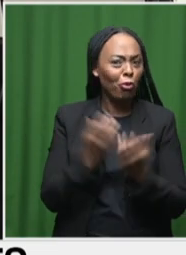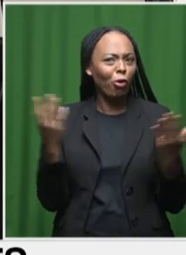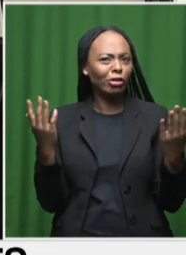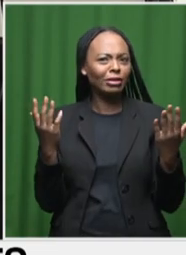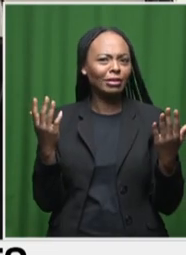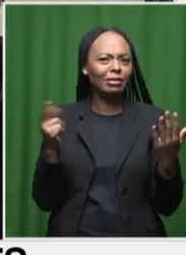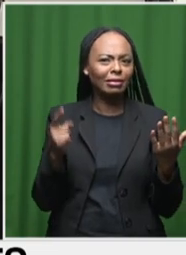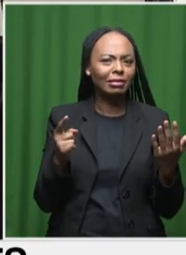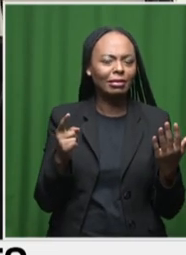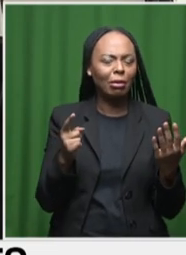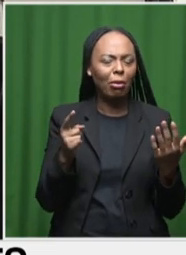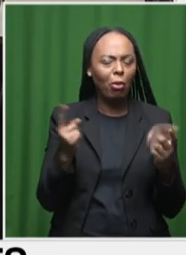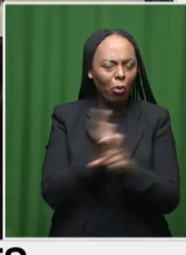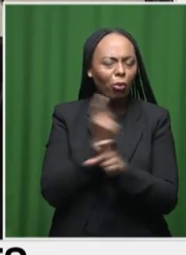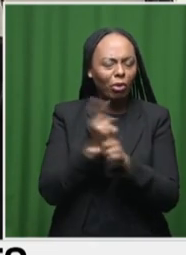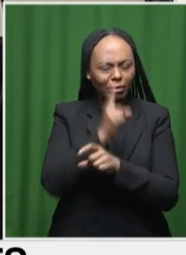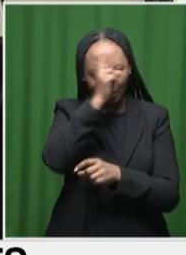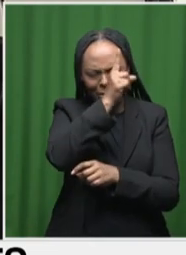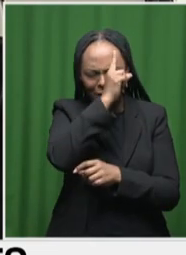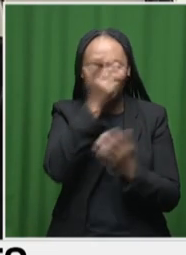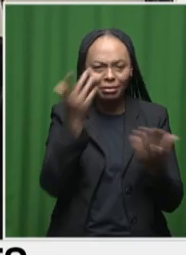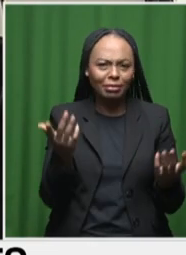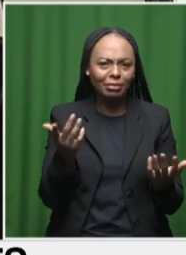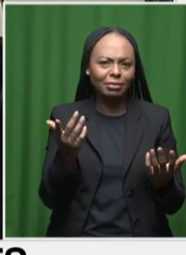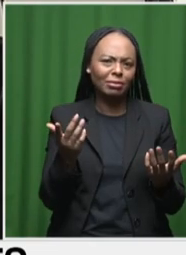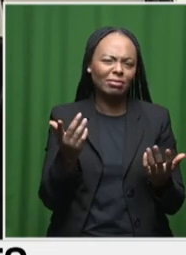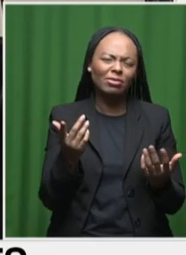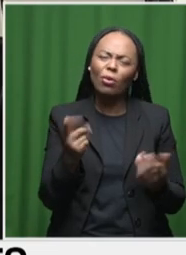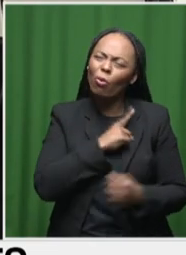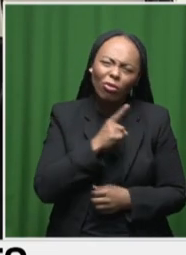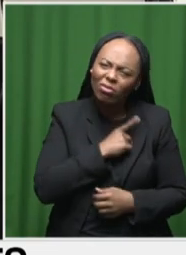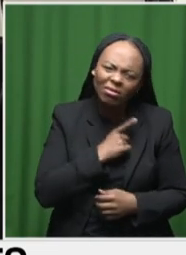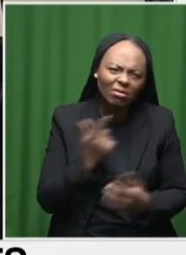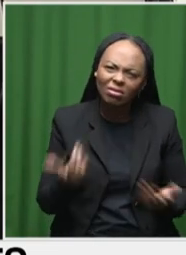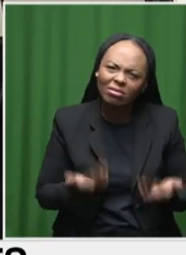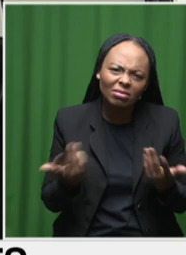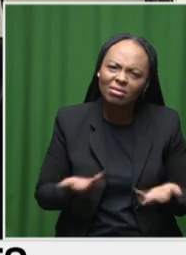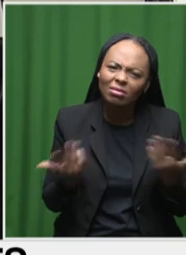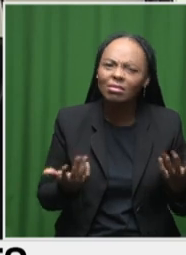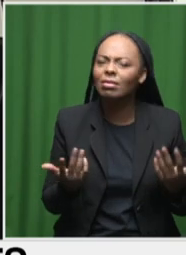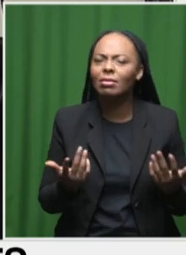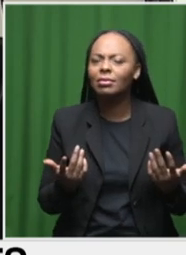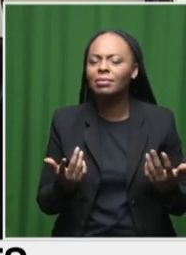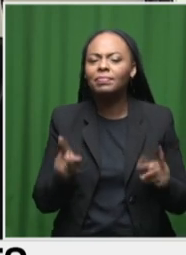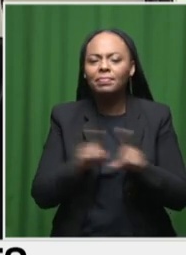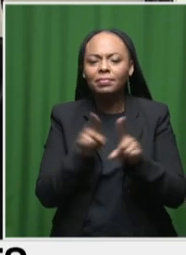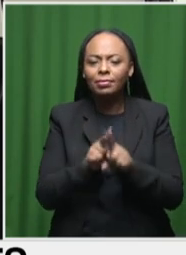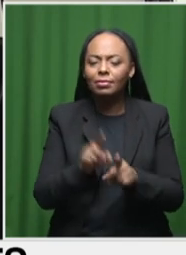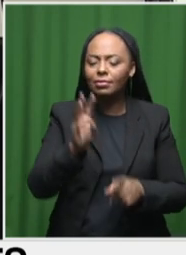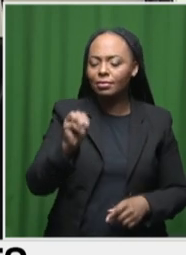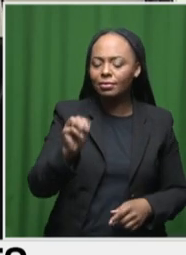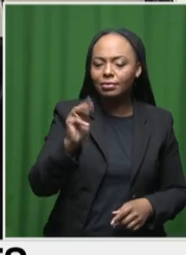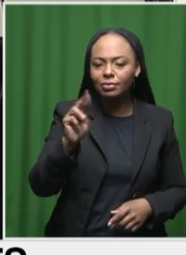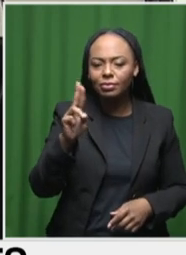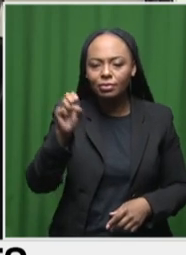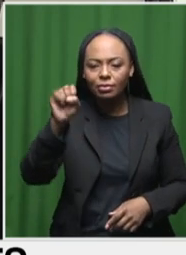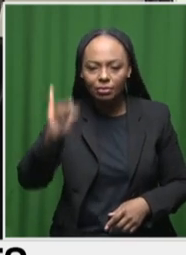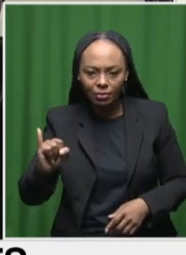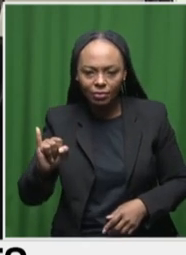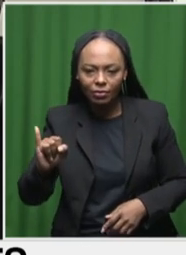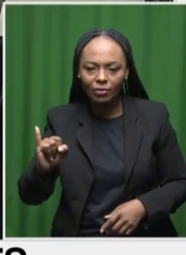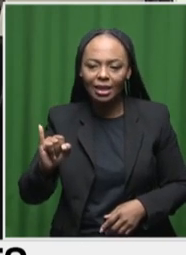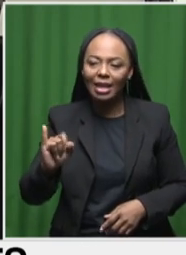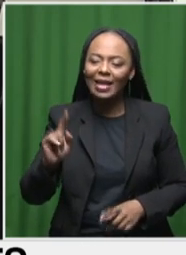not amicably, it would seem. So what is it then? Because then you hear someone like Musi Maimane was a